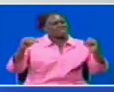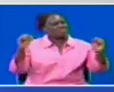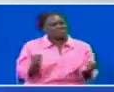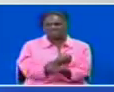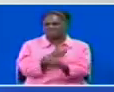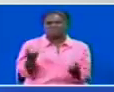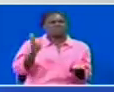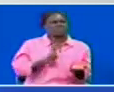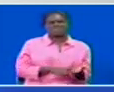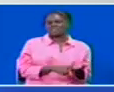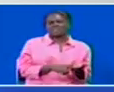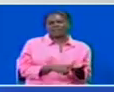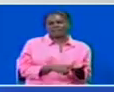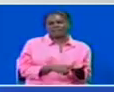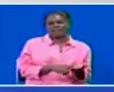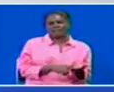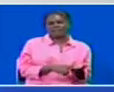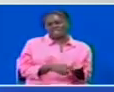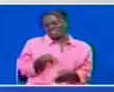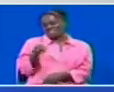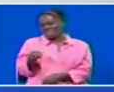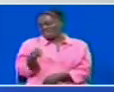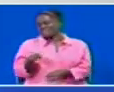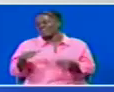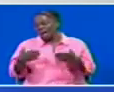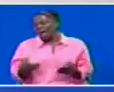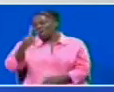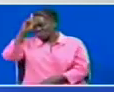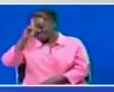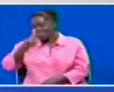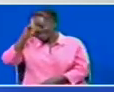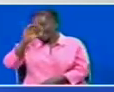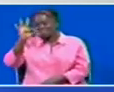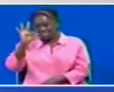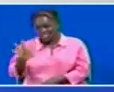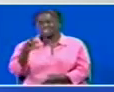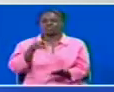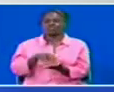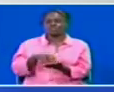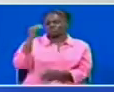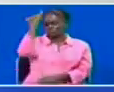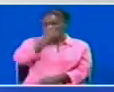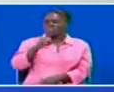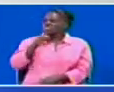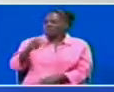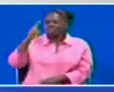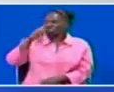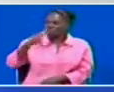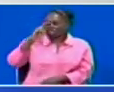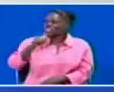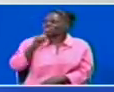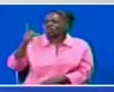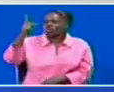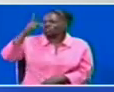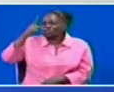can't be able to register. That is how serious it is, Yvonne. It's not about Kalonzo Musyoka